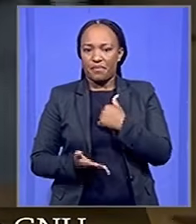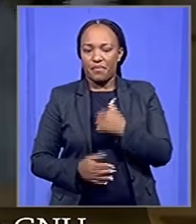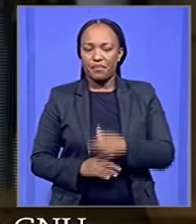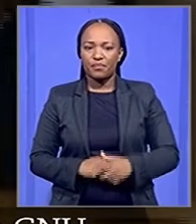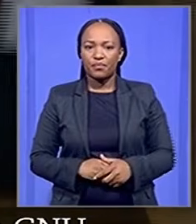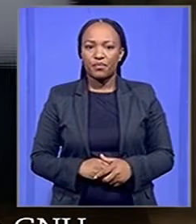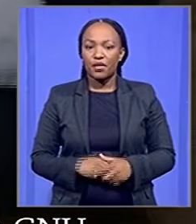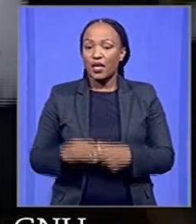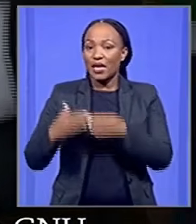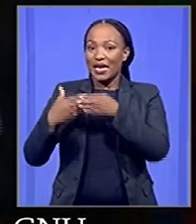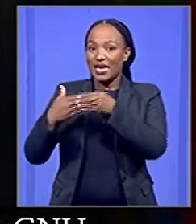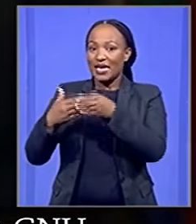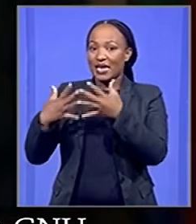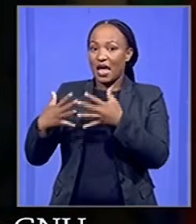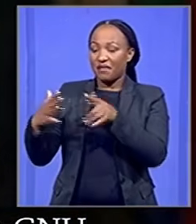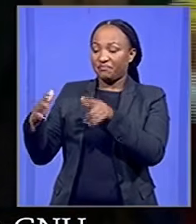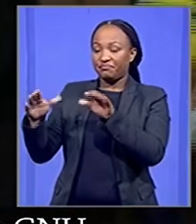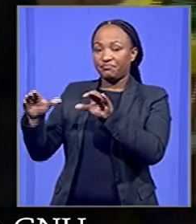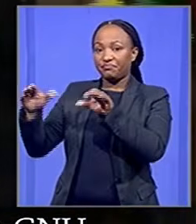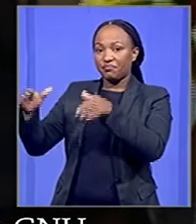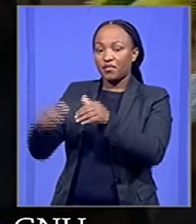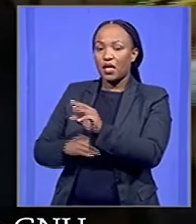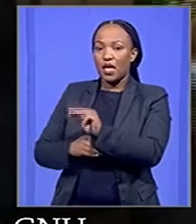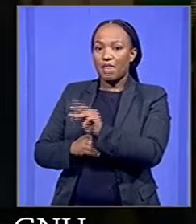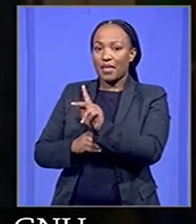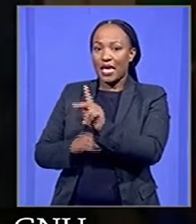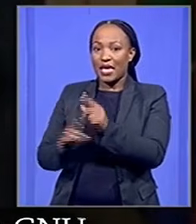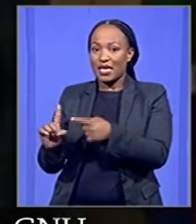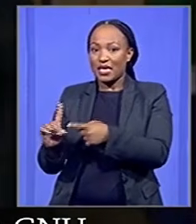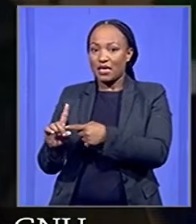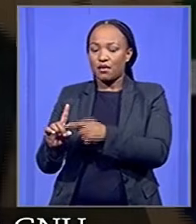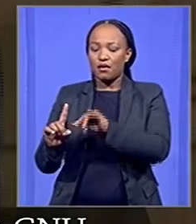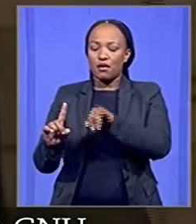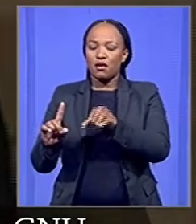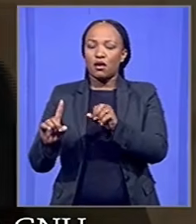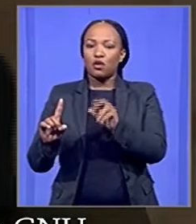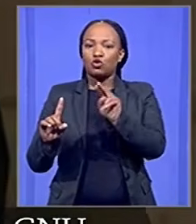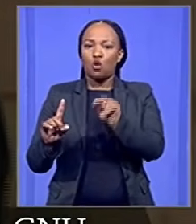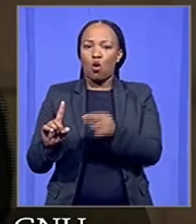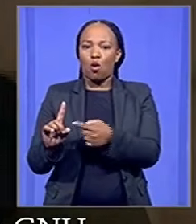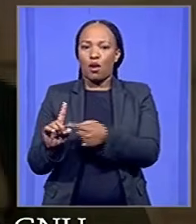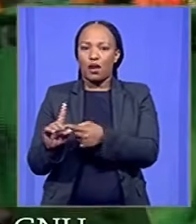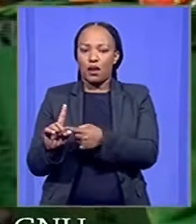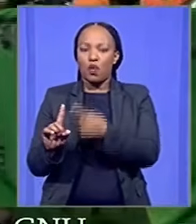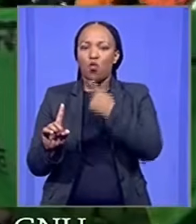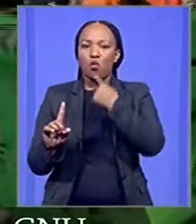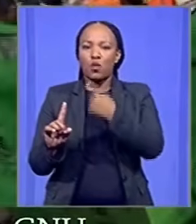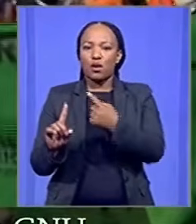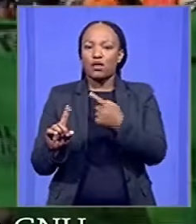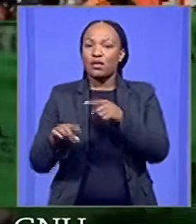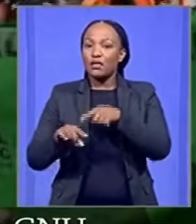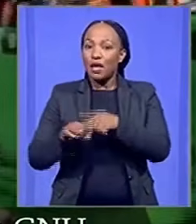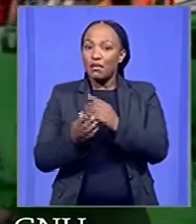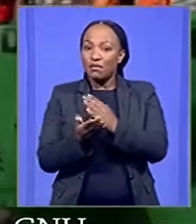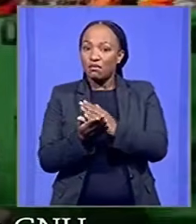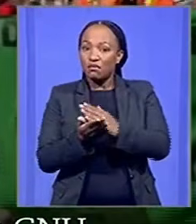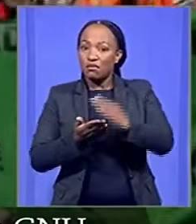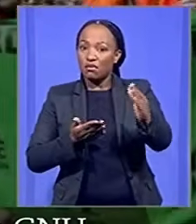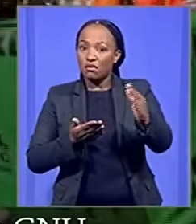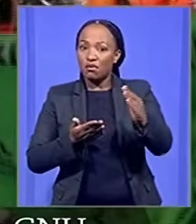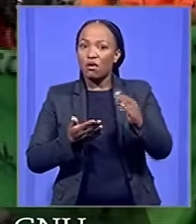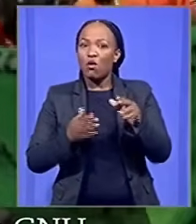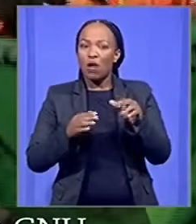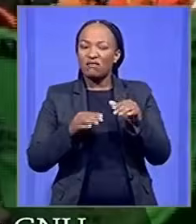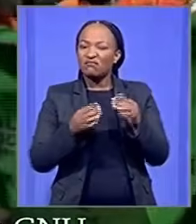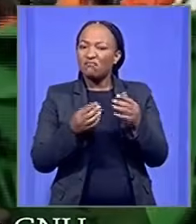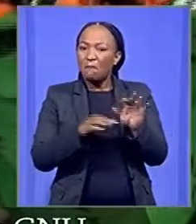Moetapele wa mokga wa MK parlamenteng John Hlophe o ntse a tsitlalletse ntlheng ya hore ho theolwa ha hae setulong ke mommori